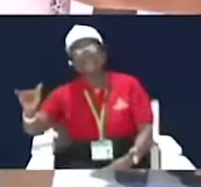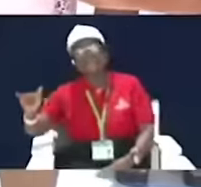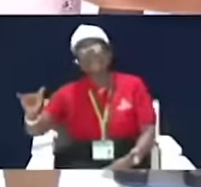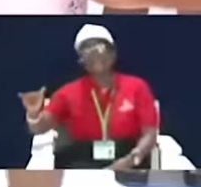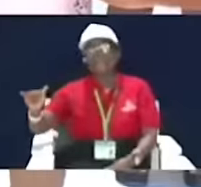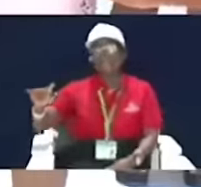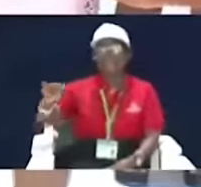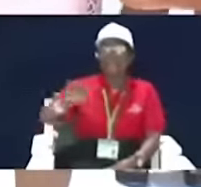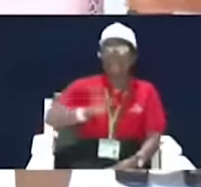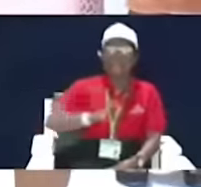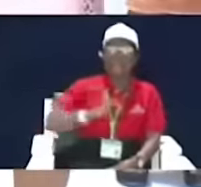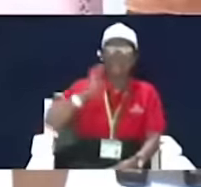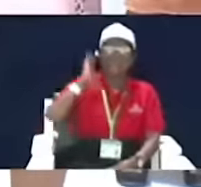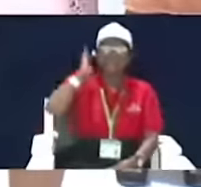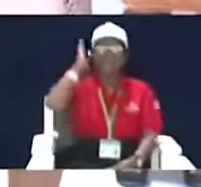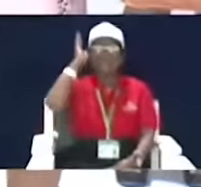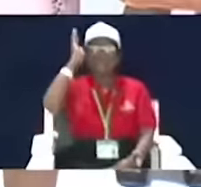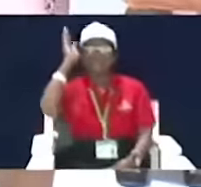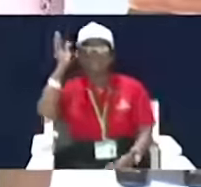Everlasting.